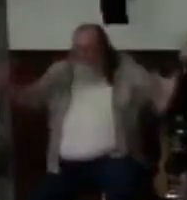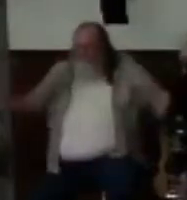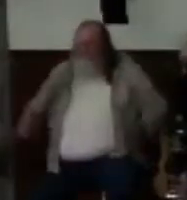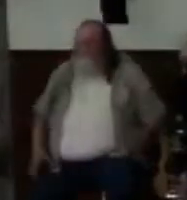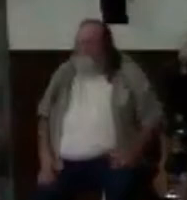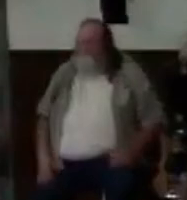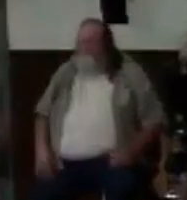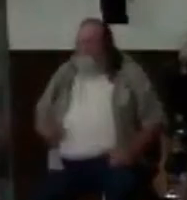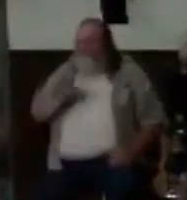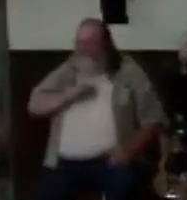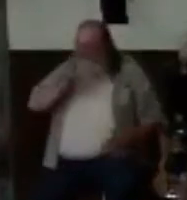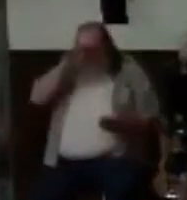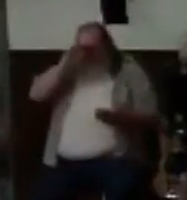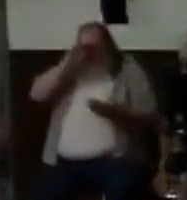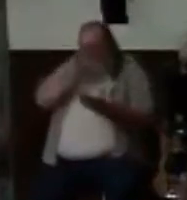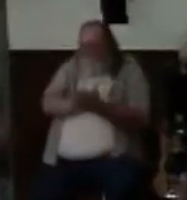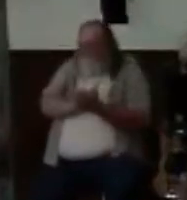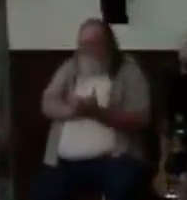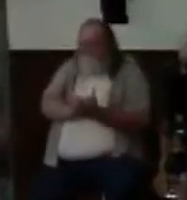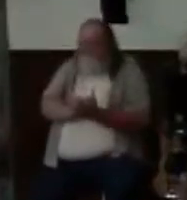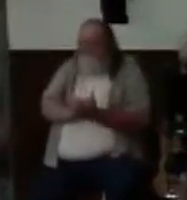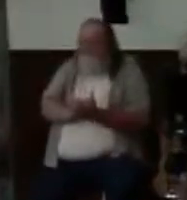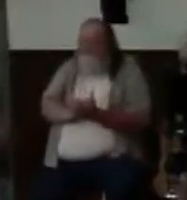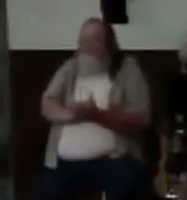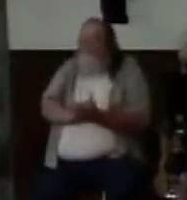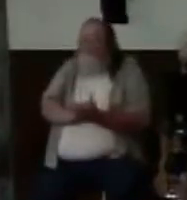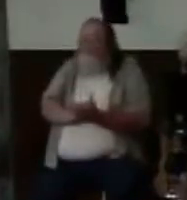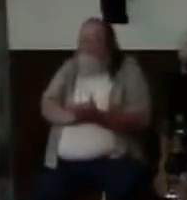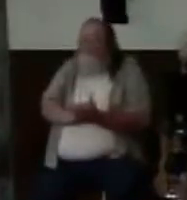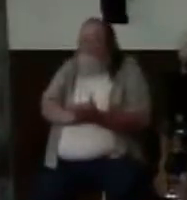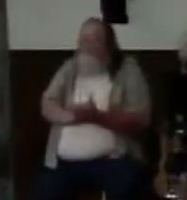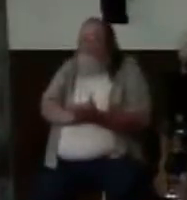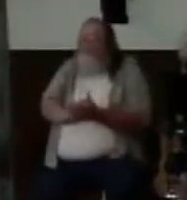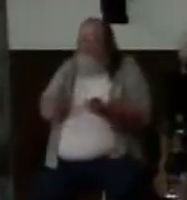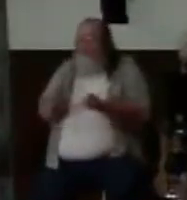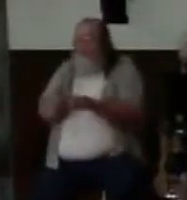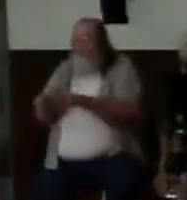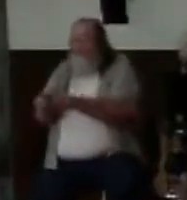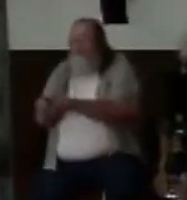I believe we must include the joy of his return.